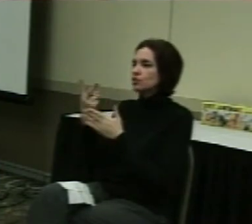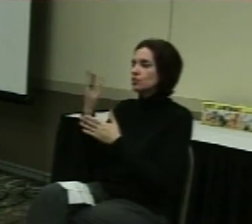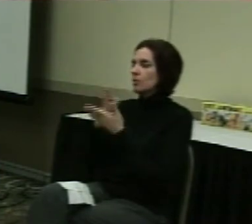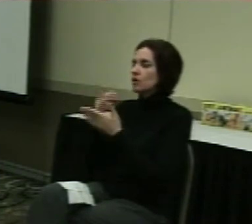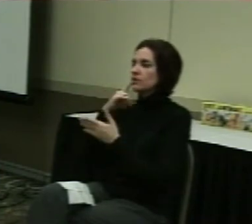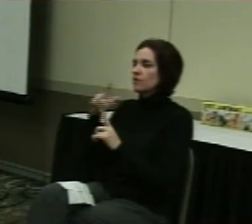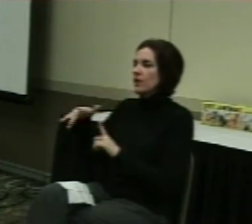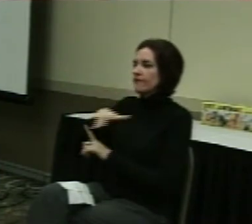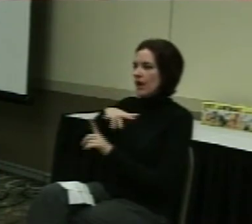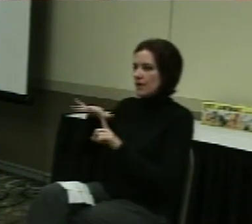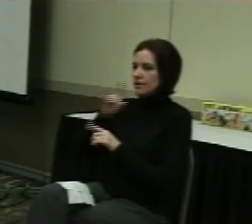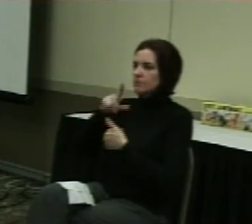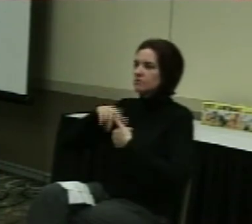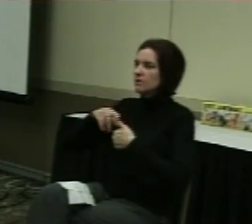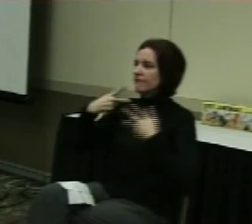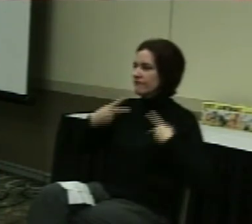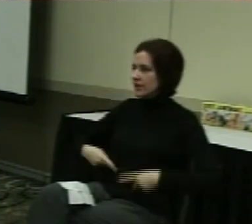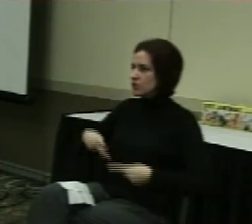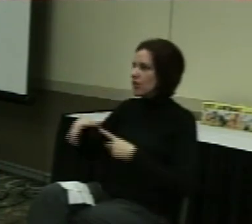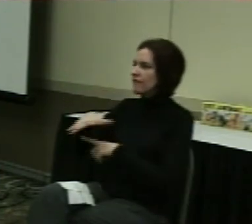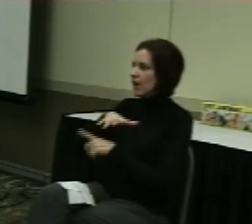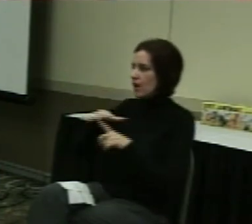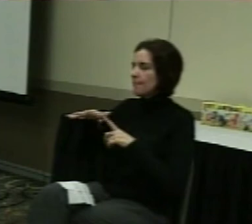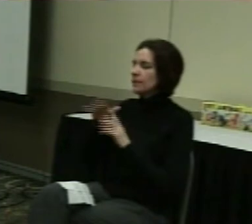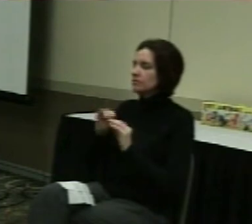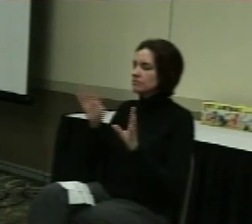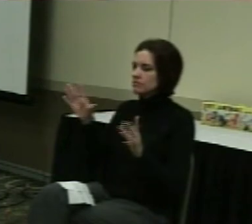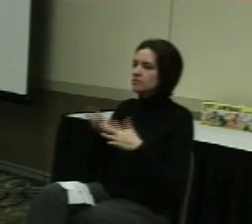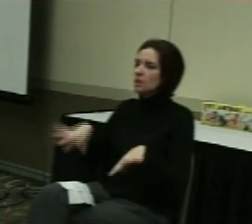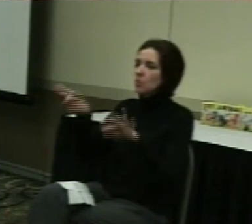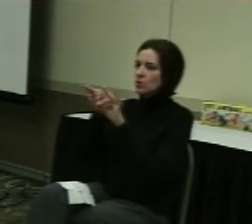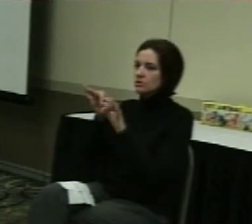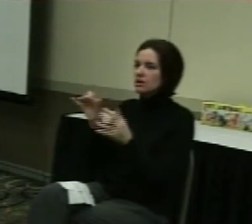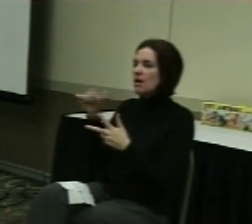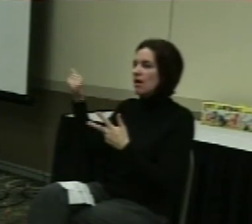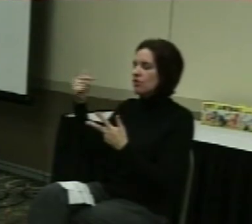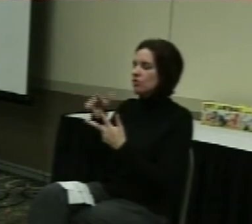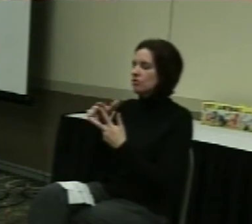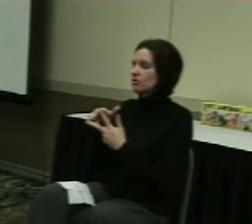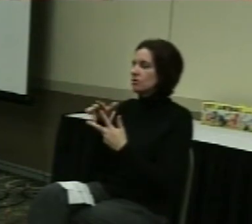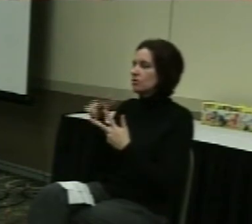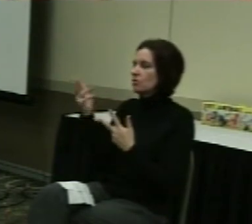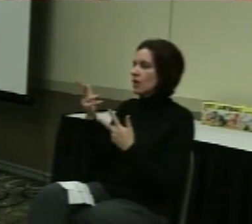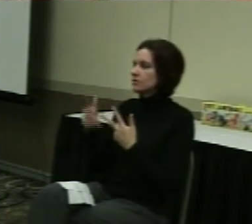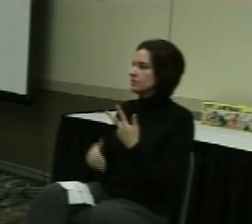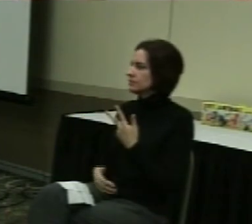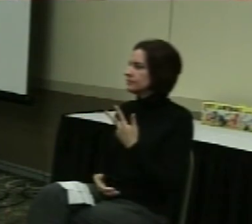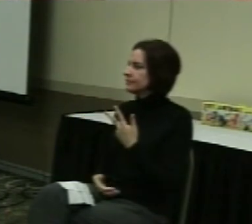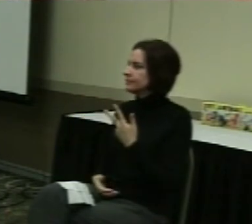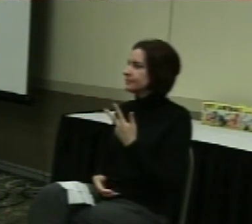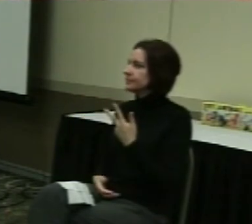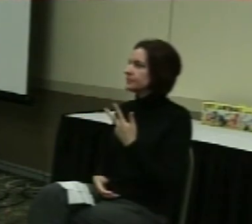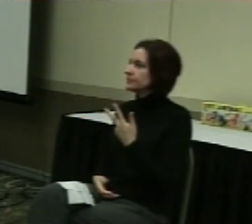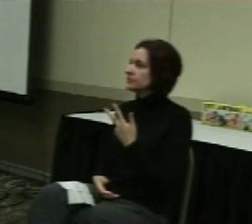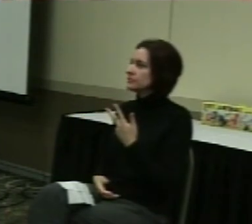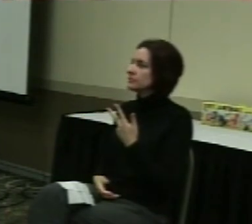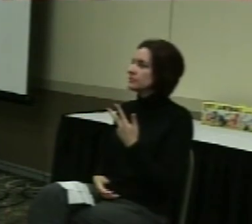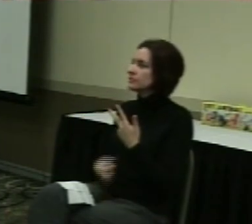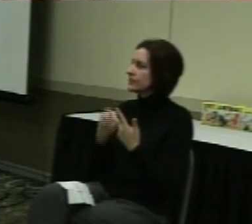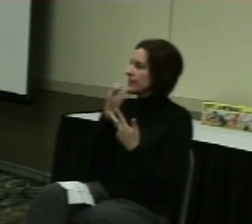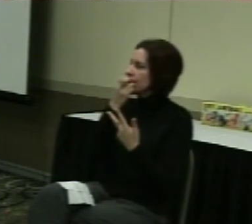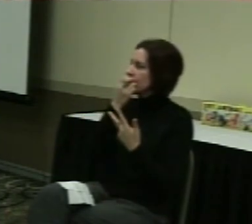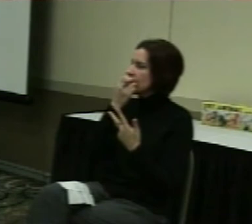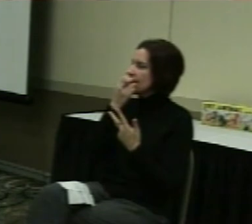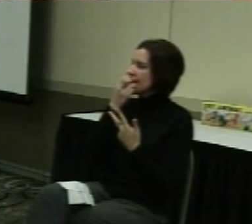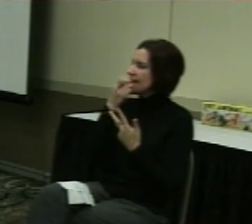I gave you the physical environment, which clearly matters a great deal. And we'll talk about the aspects of the physical environment. And I